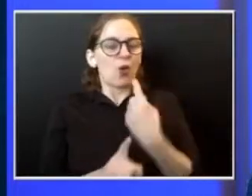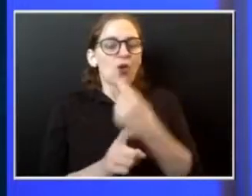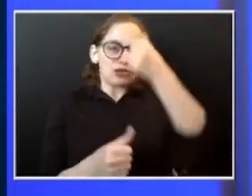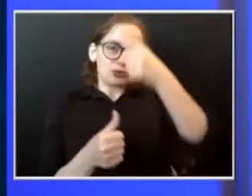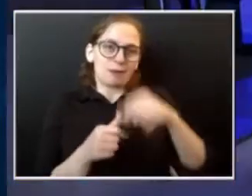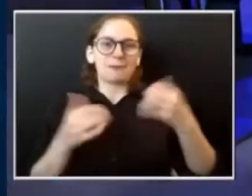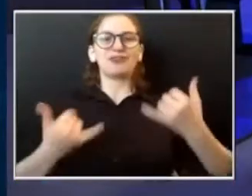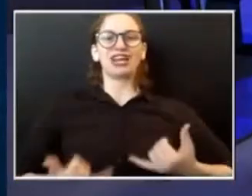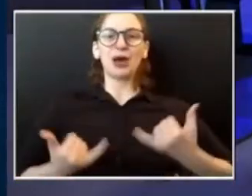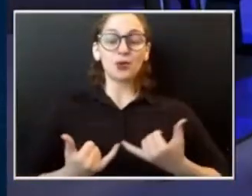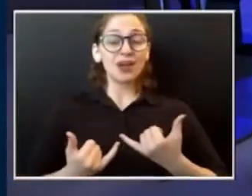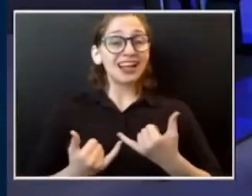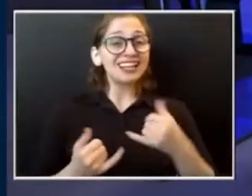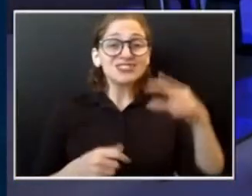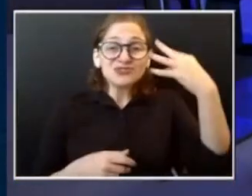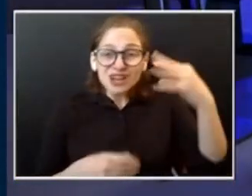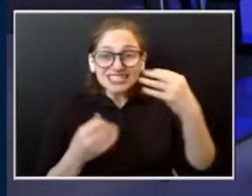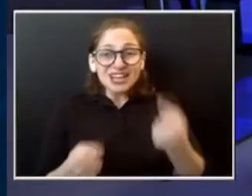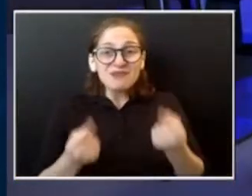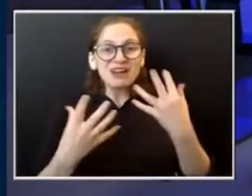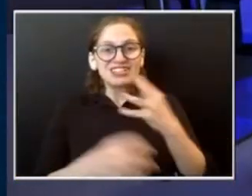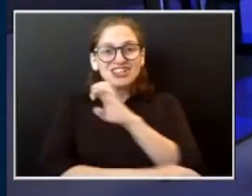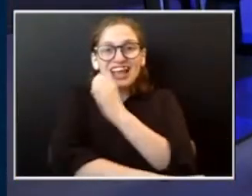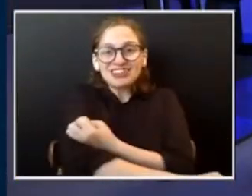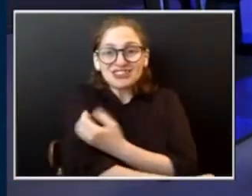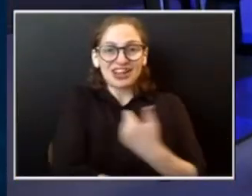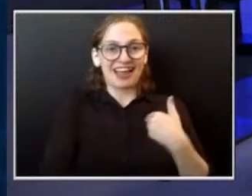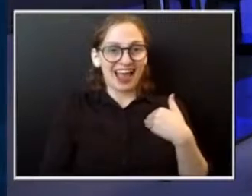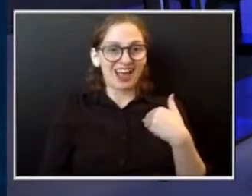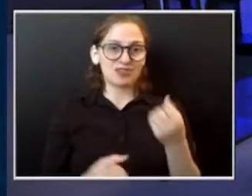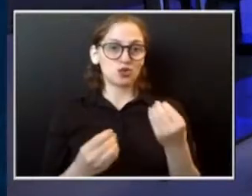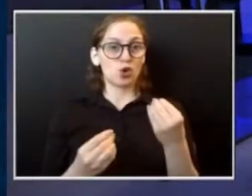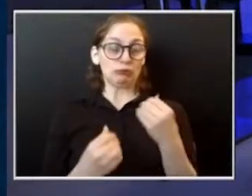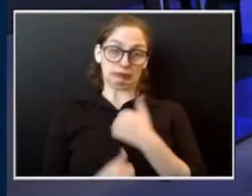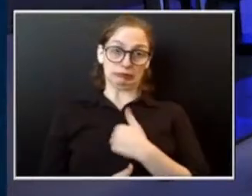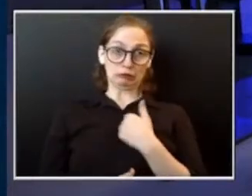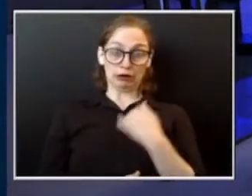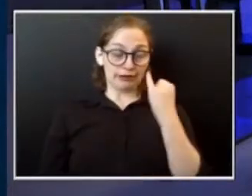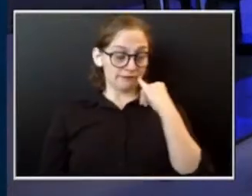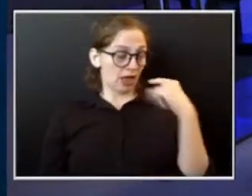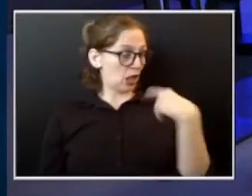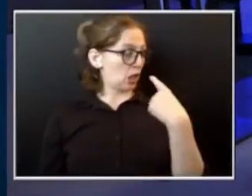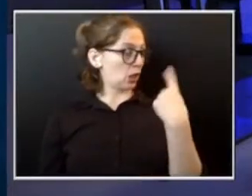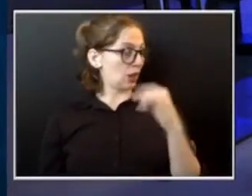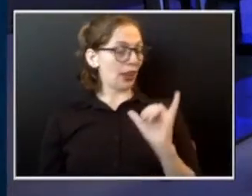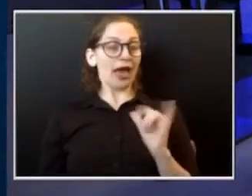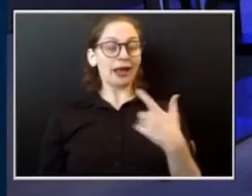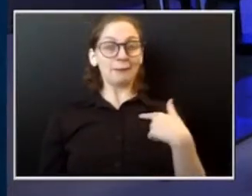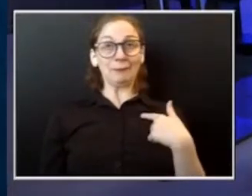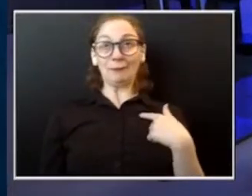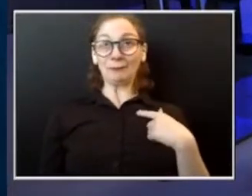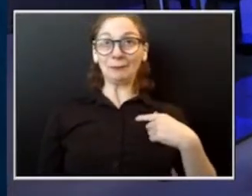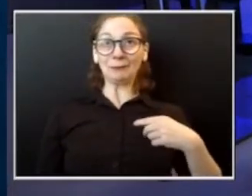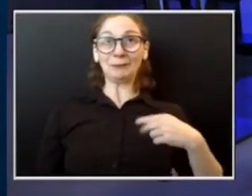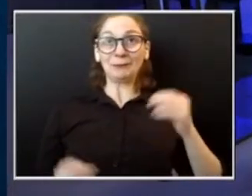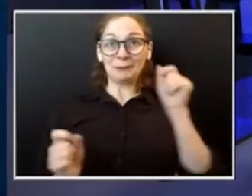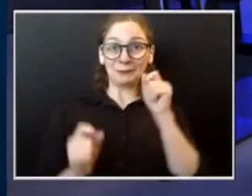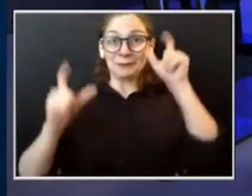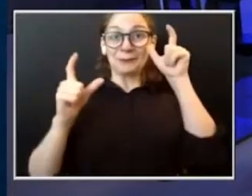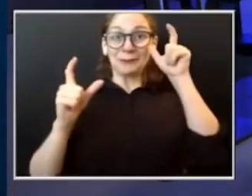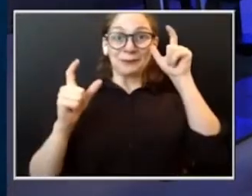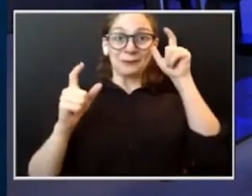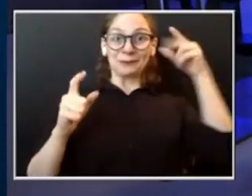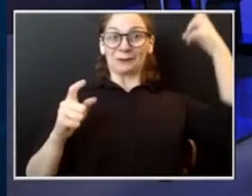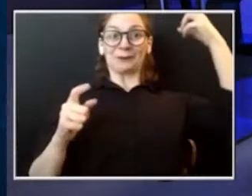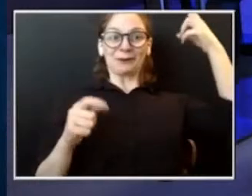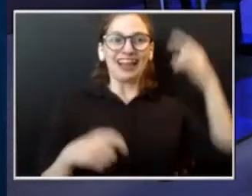Really. I'm sorry if I look like I'm on something, but it's like, you're just full of energy. Good, man.